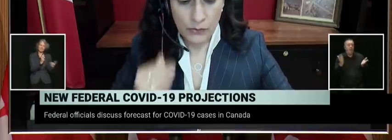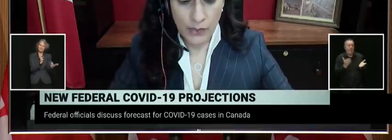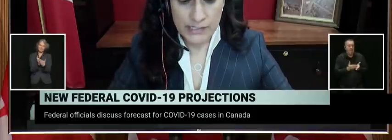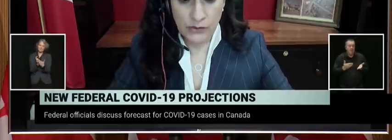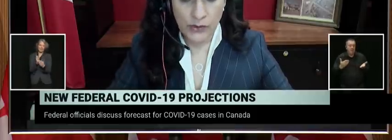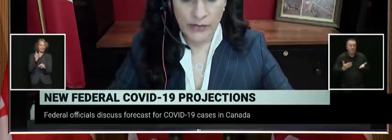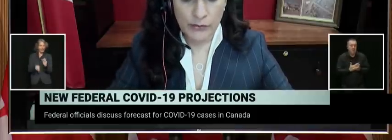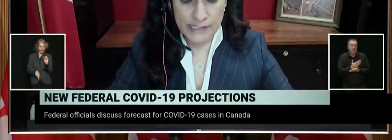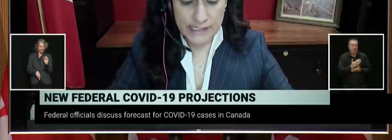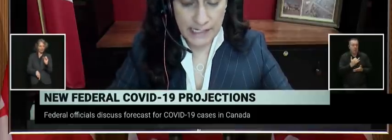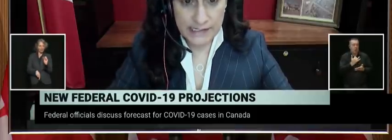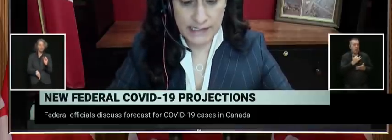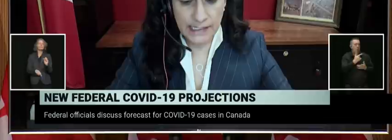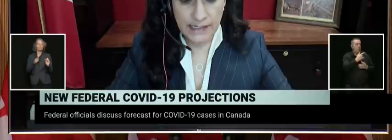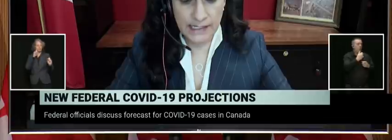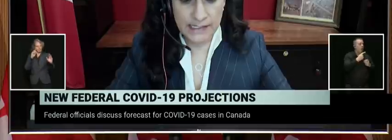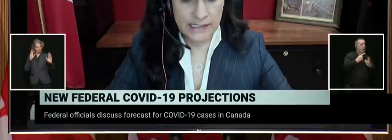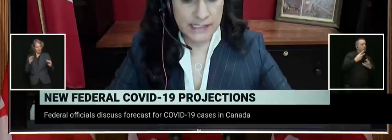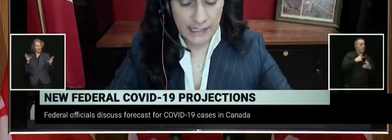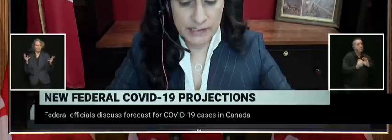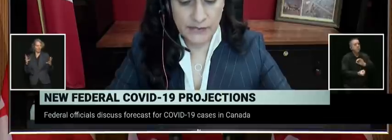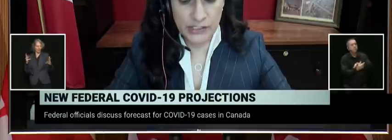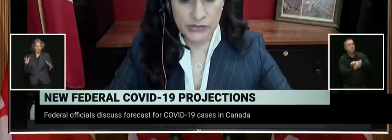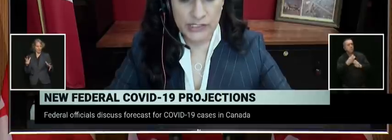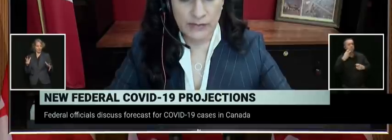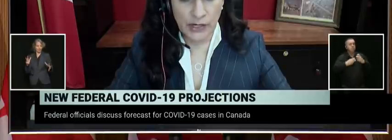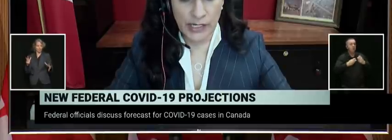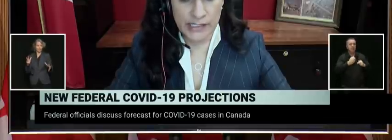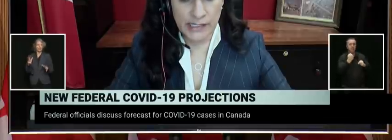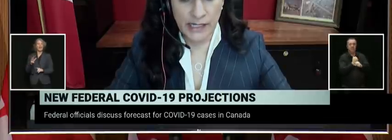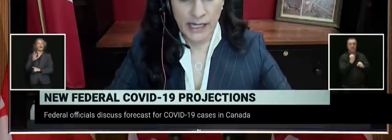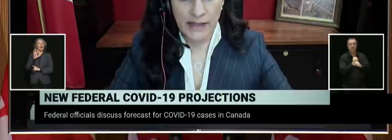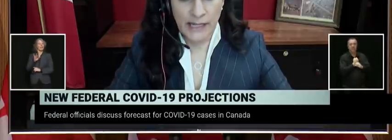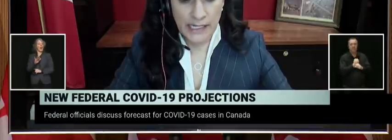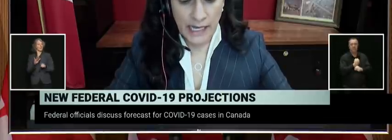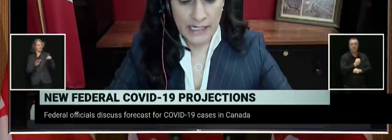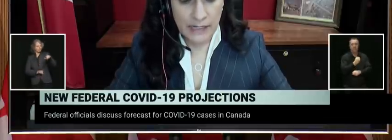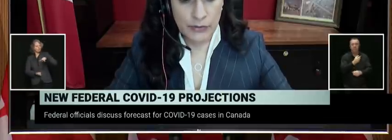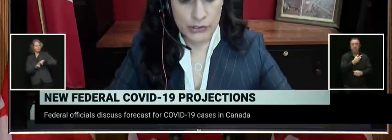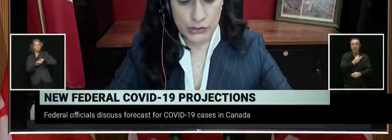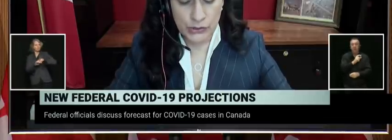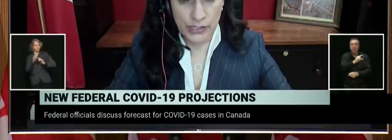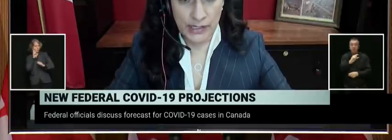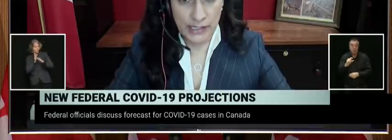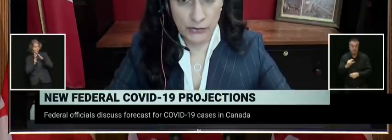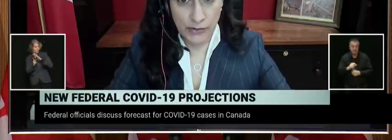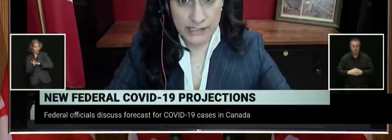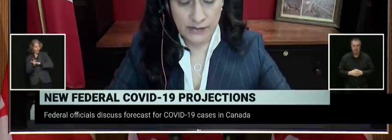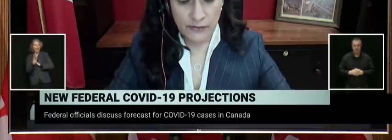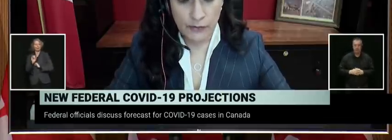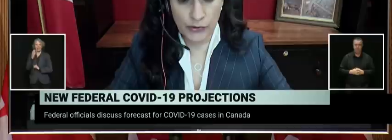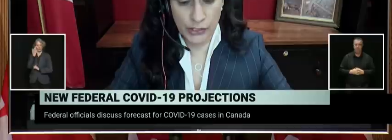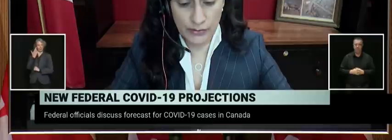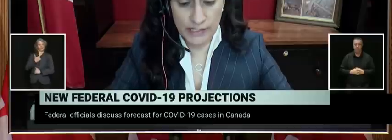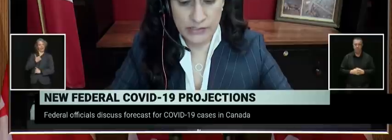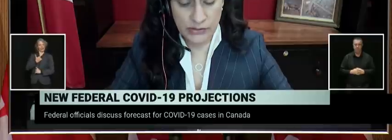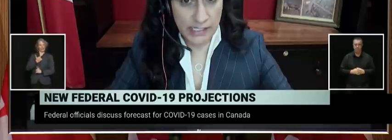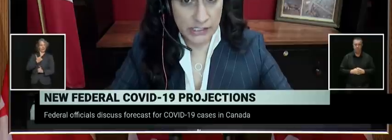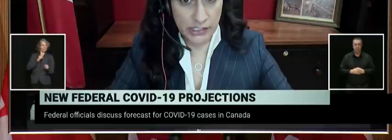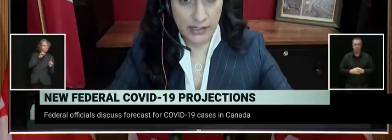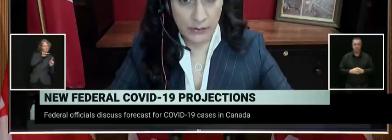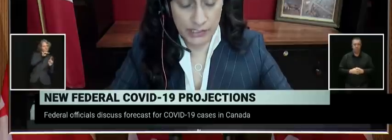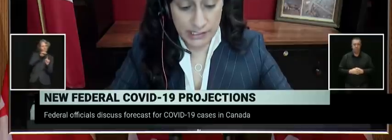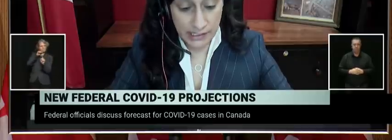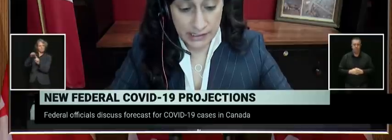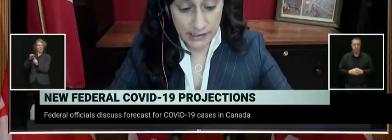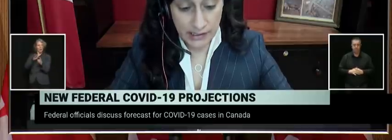It was with precisely these types of issues in mind that Canada pursued the aggressive procurement